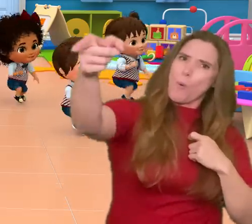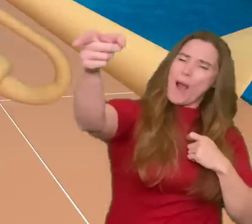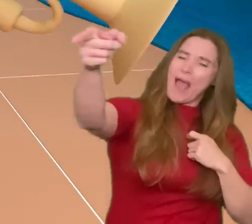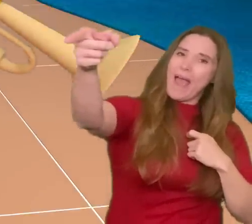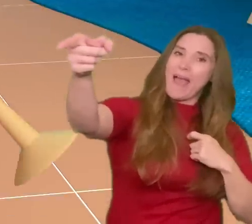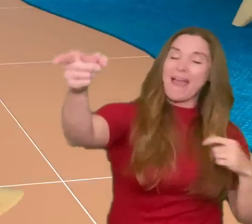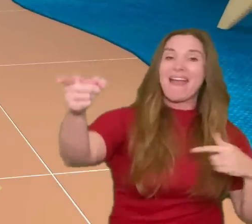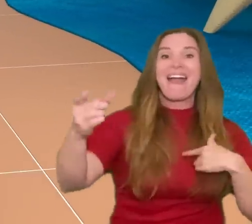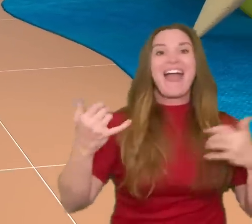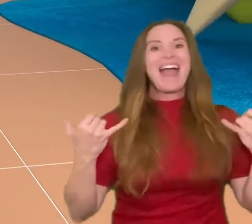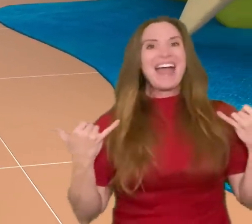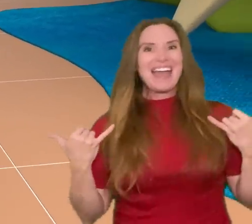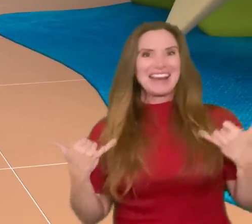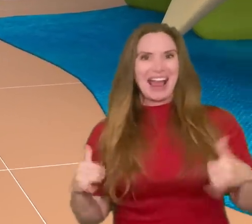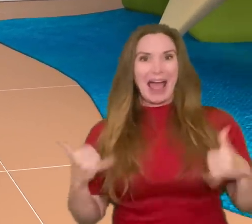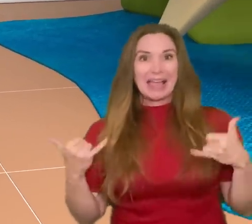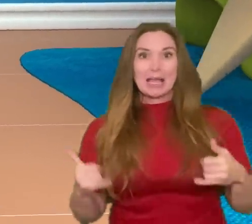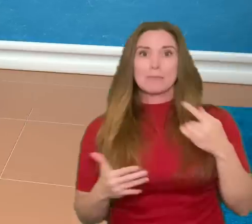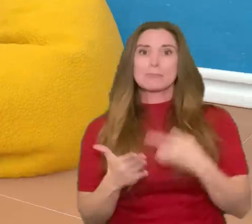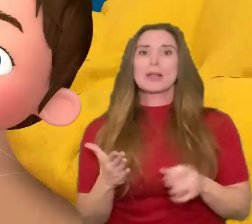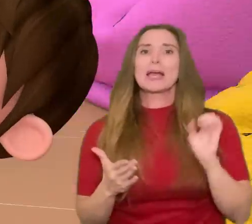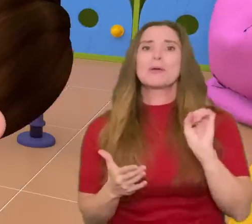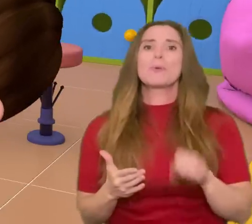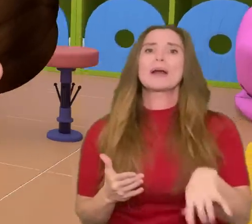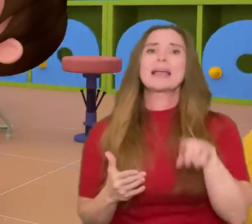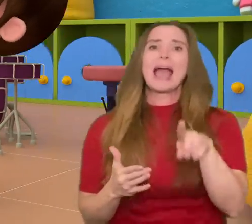trumpet hahaha